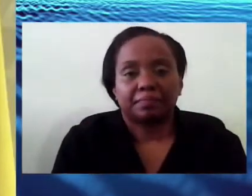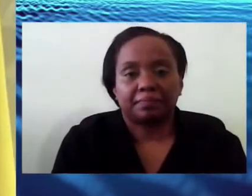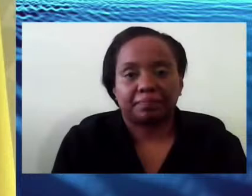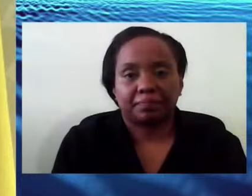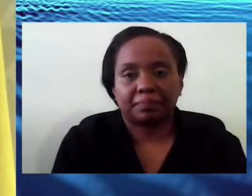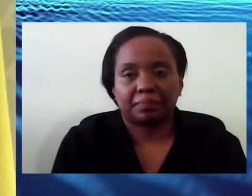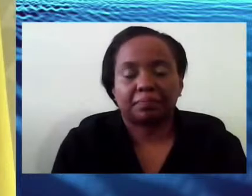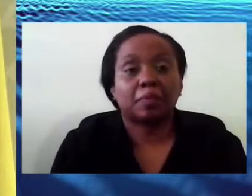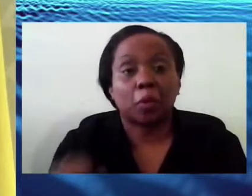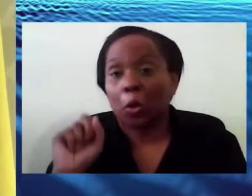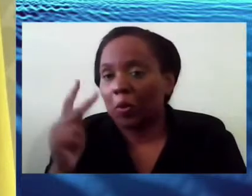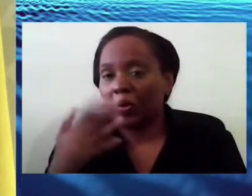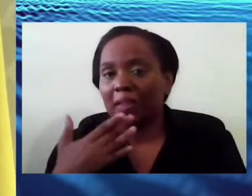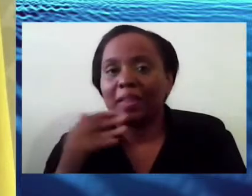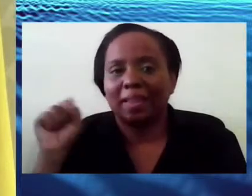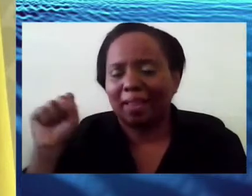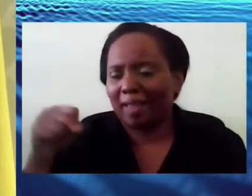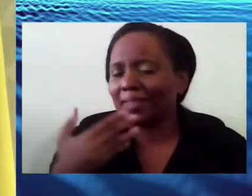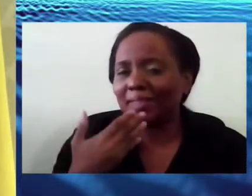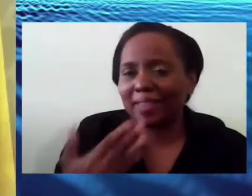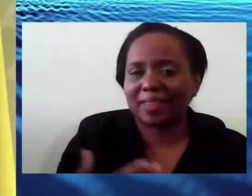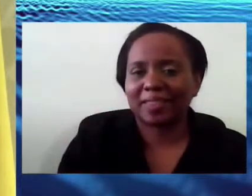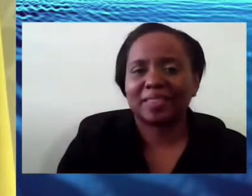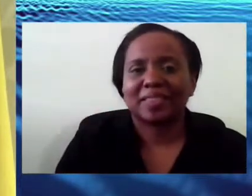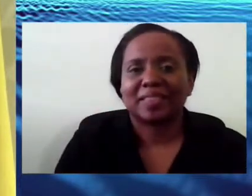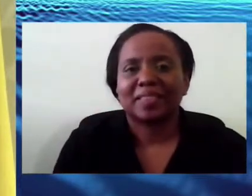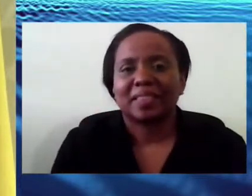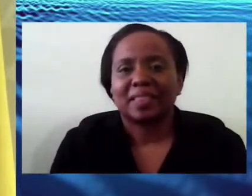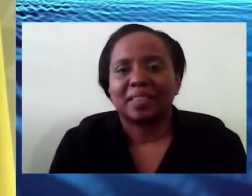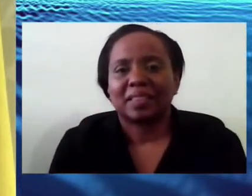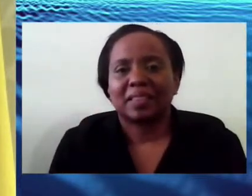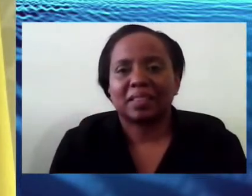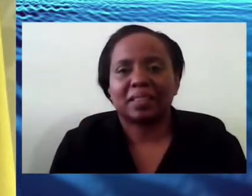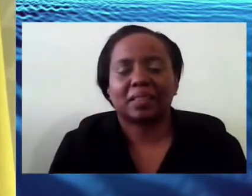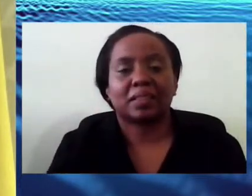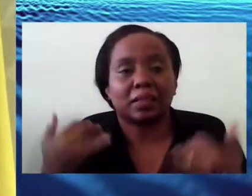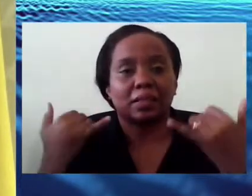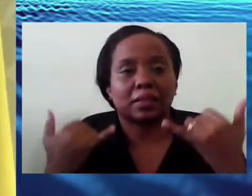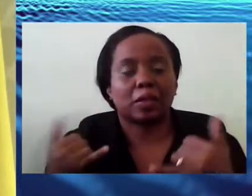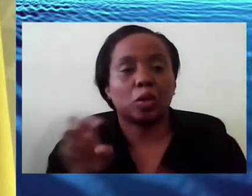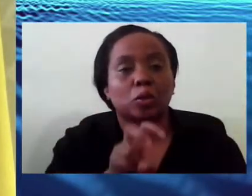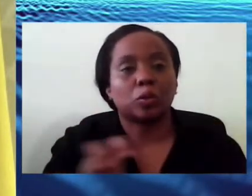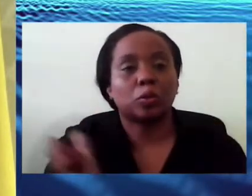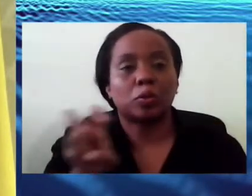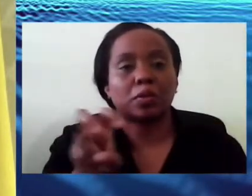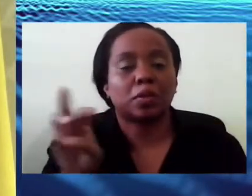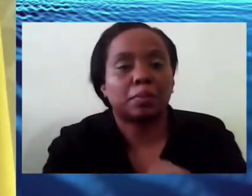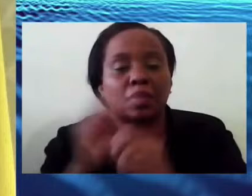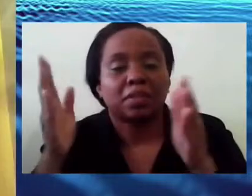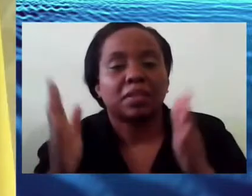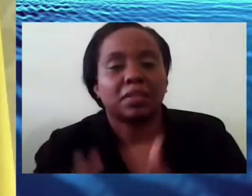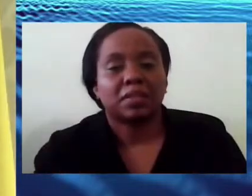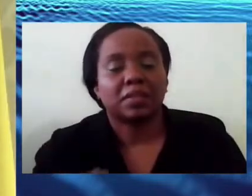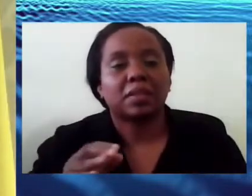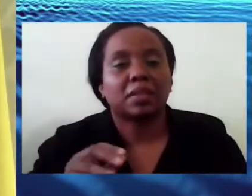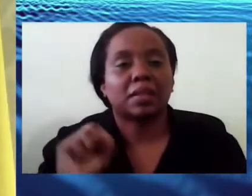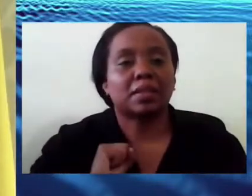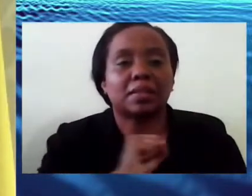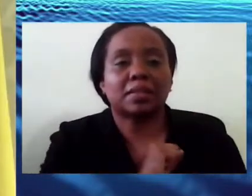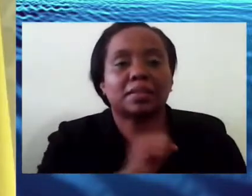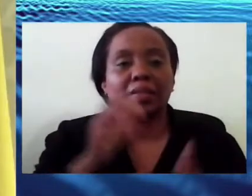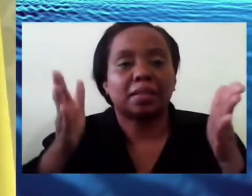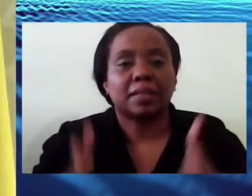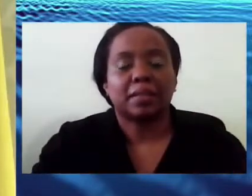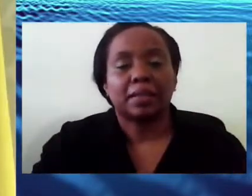It certainly does. Thank you so much, Dr. Joseph. And we're joined now by the Minister of Tourism and International Transport, Senator the Honourable